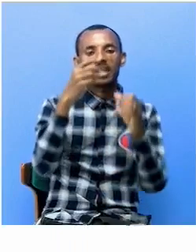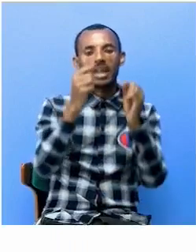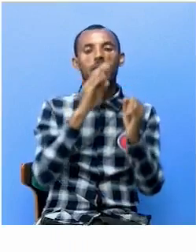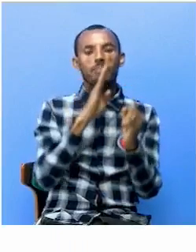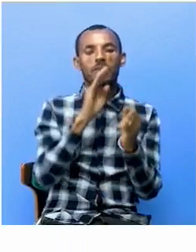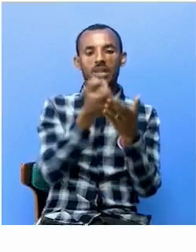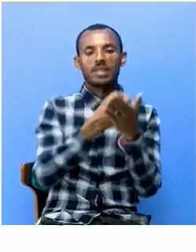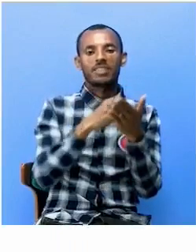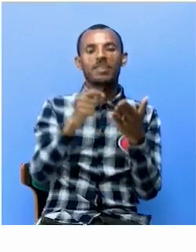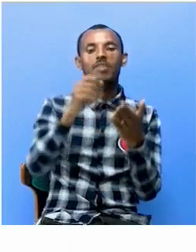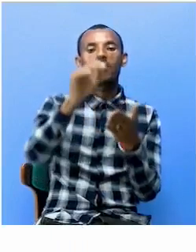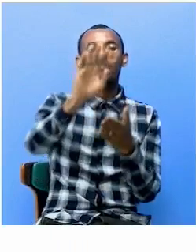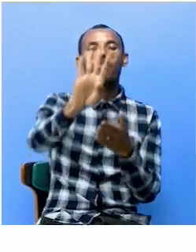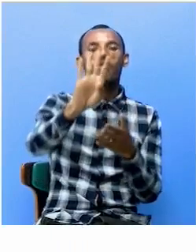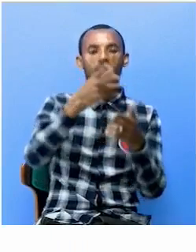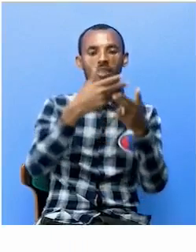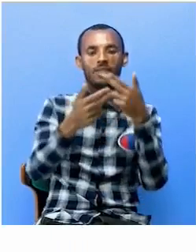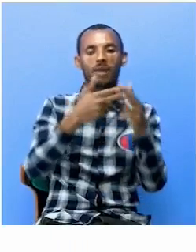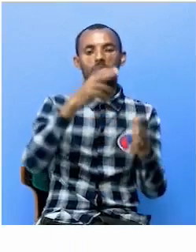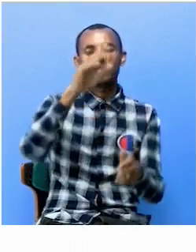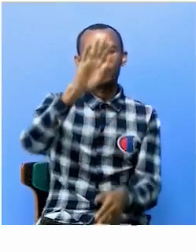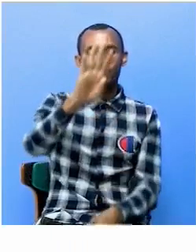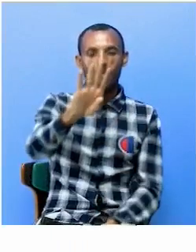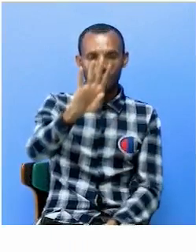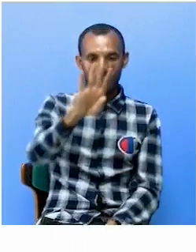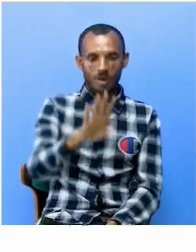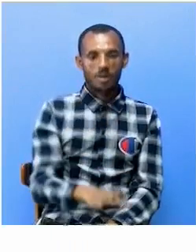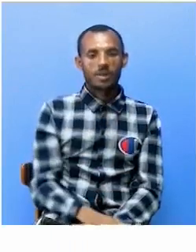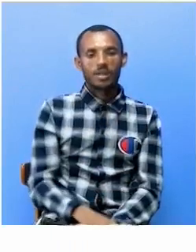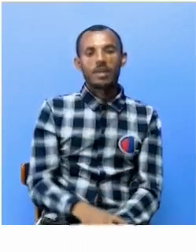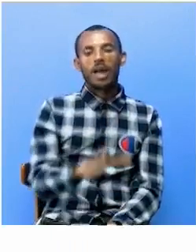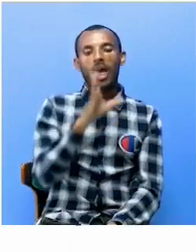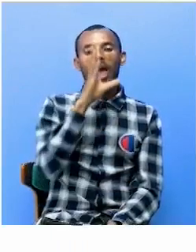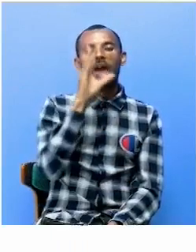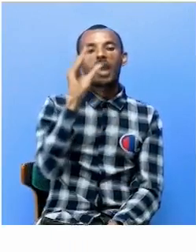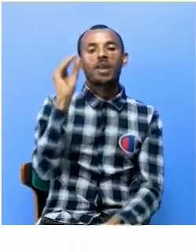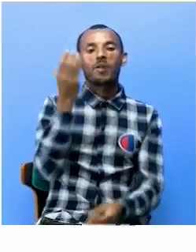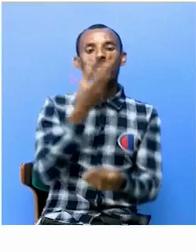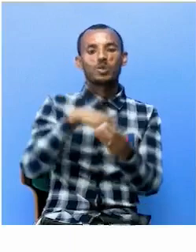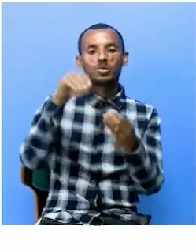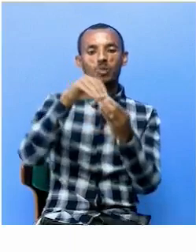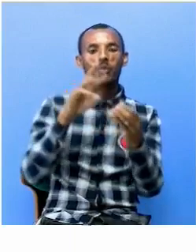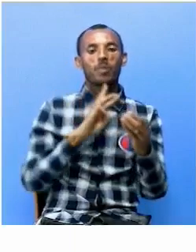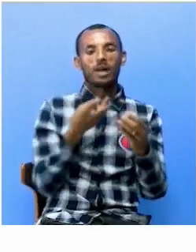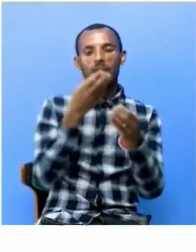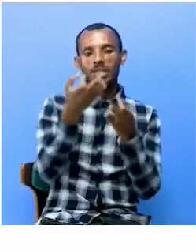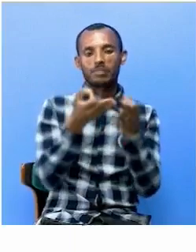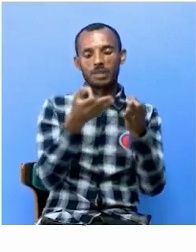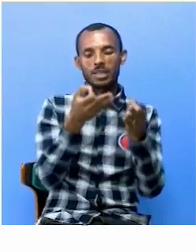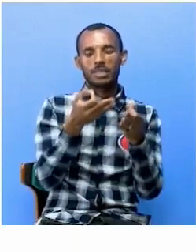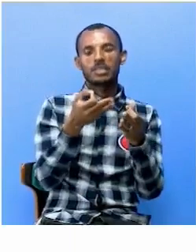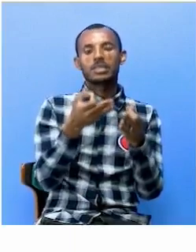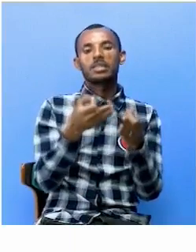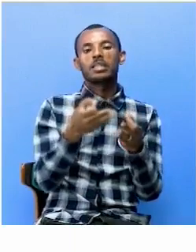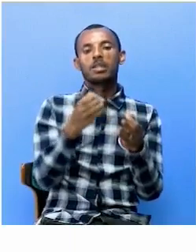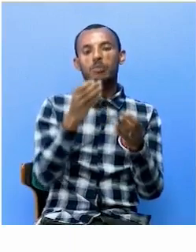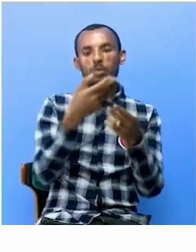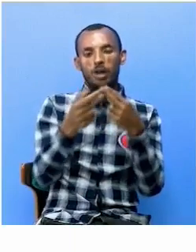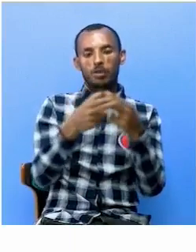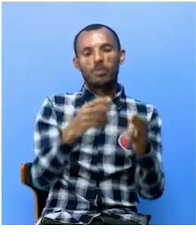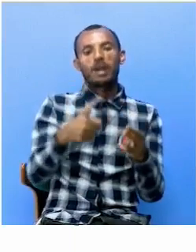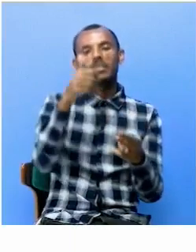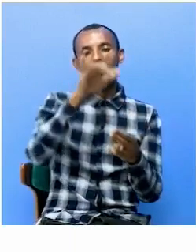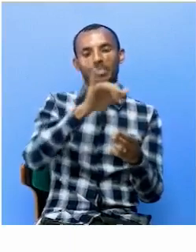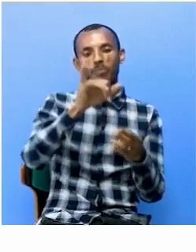written as 4 times 4. And also we can express 16 as a product of